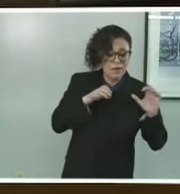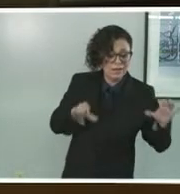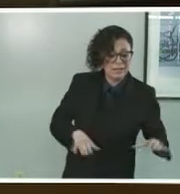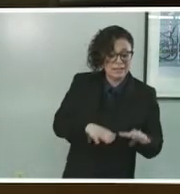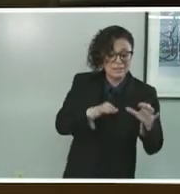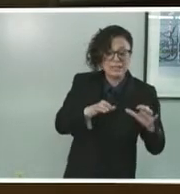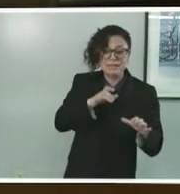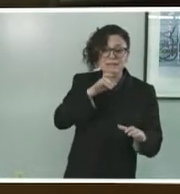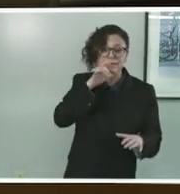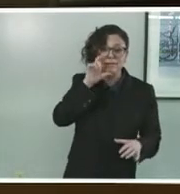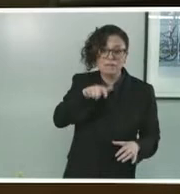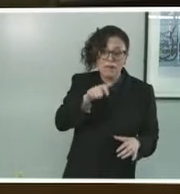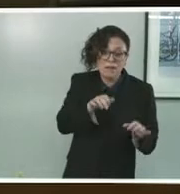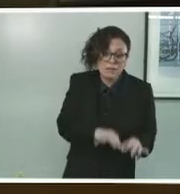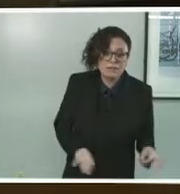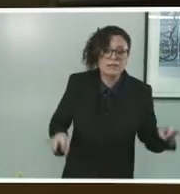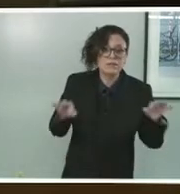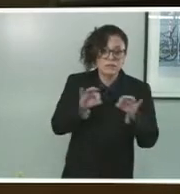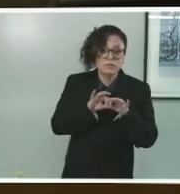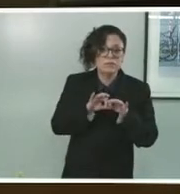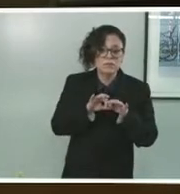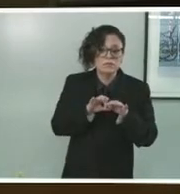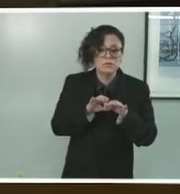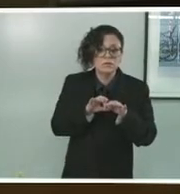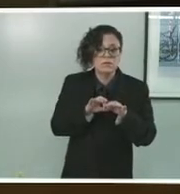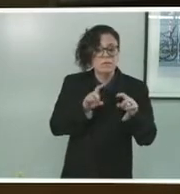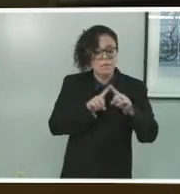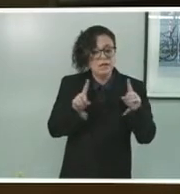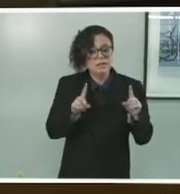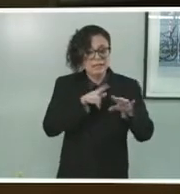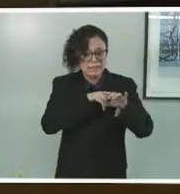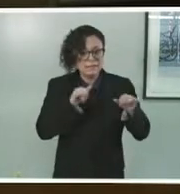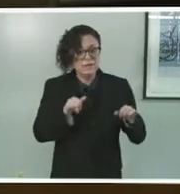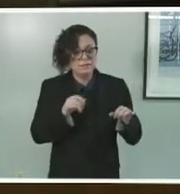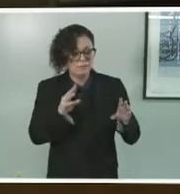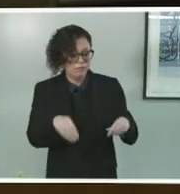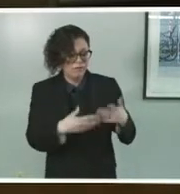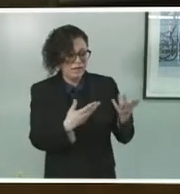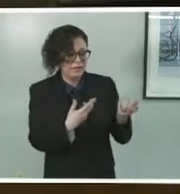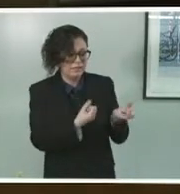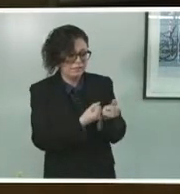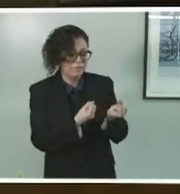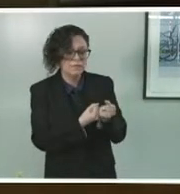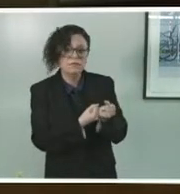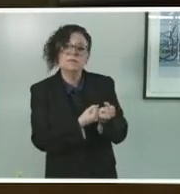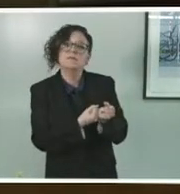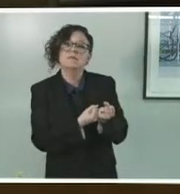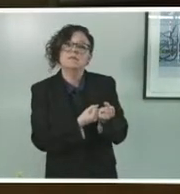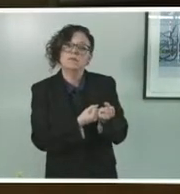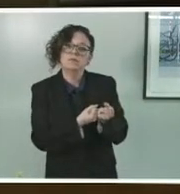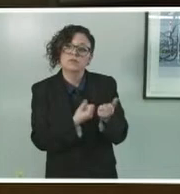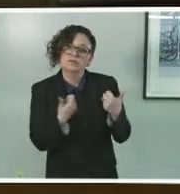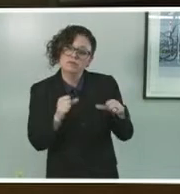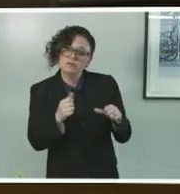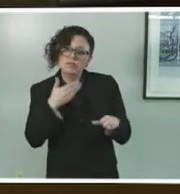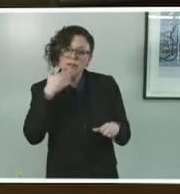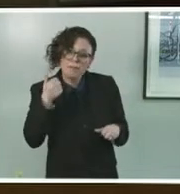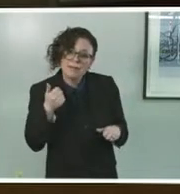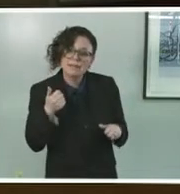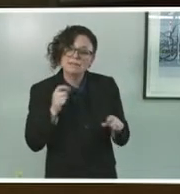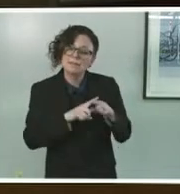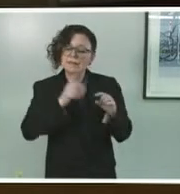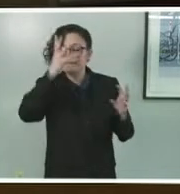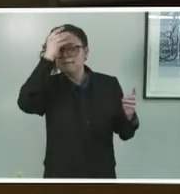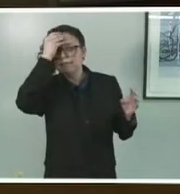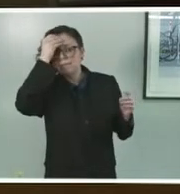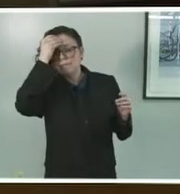necessary support, we would hope that maybe you give it a little time before that. Right.